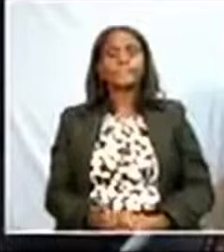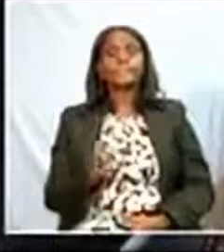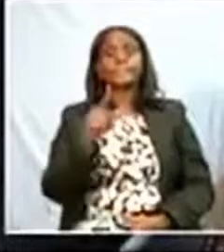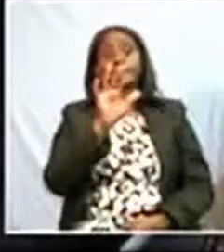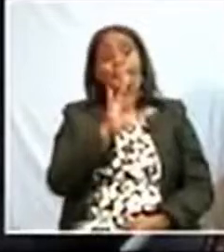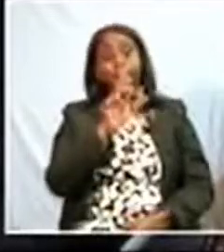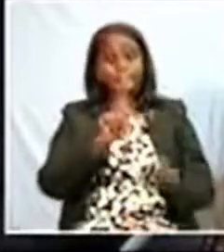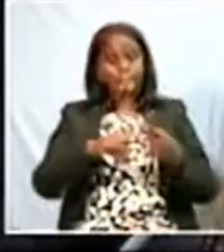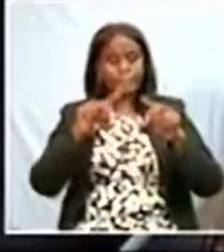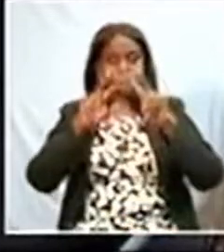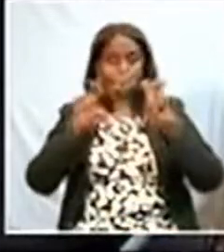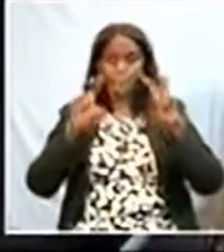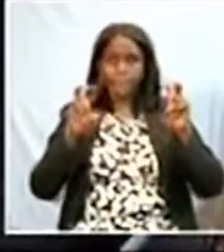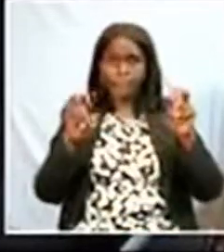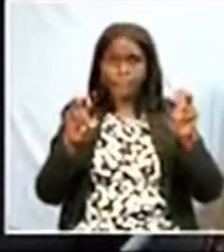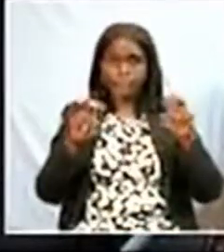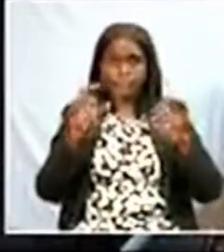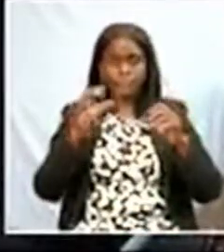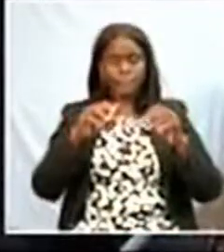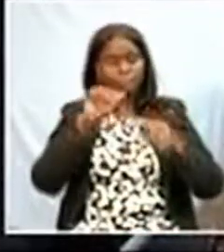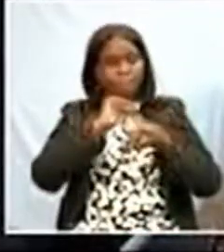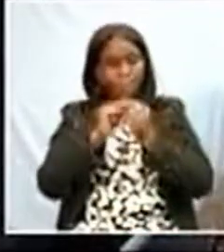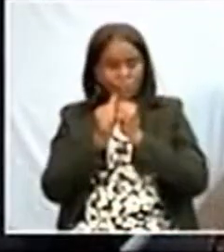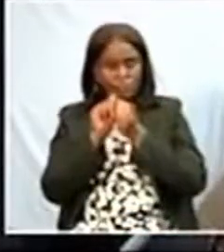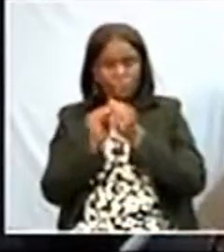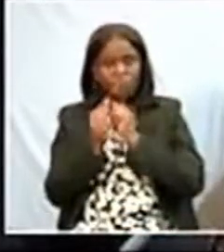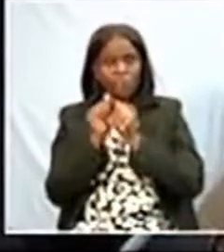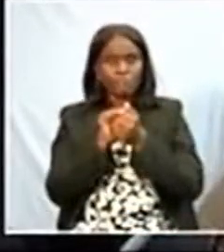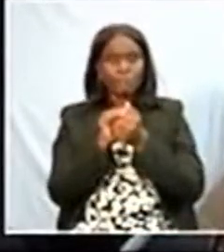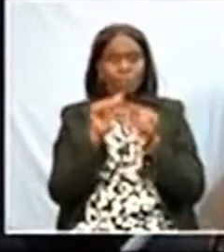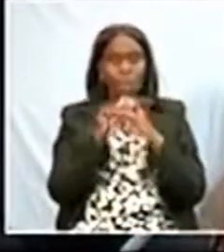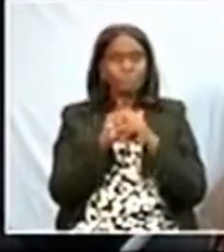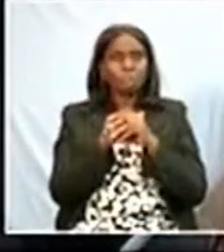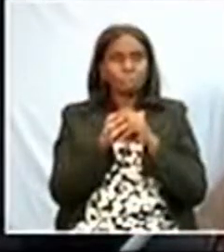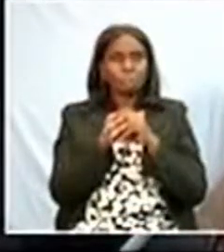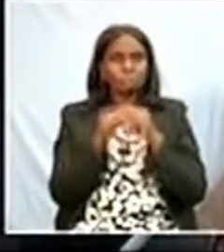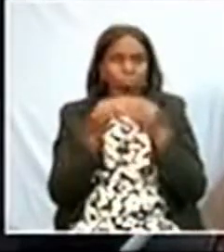to conclude, to check the lapses in the